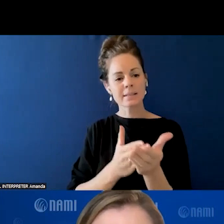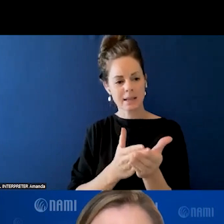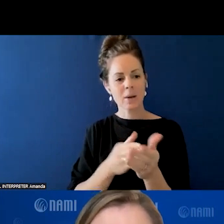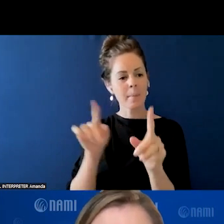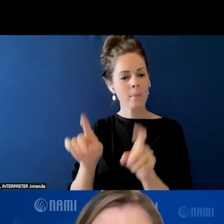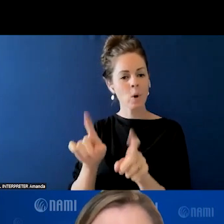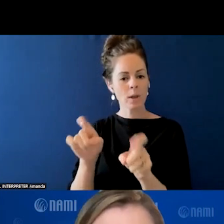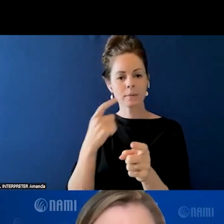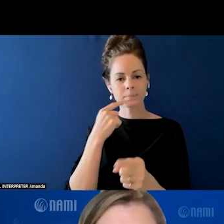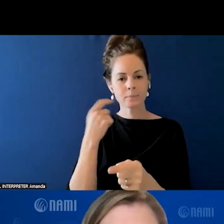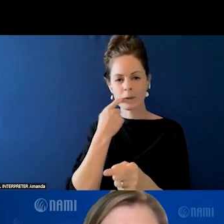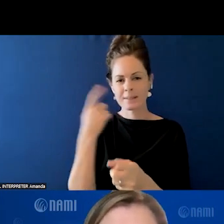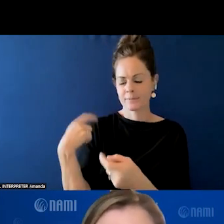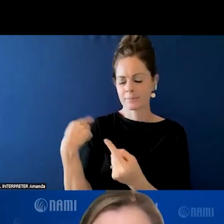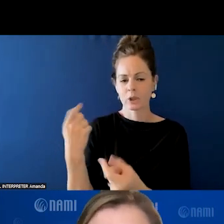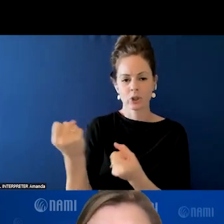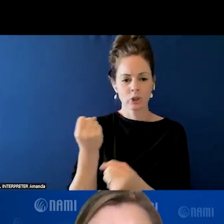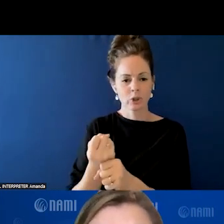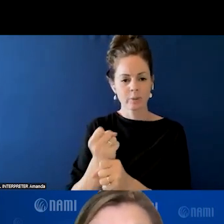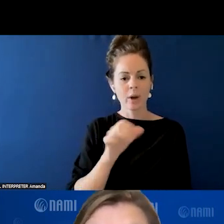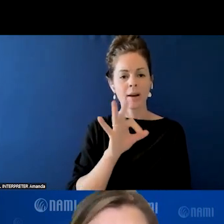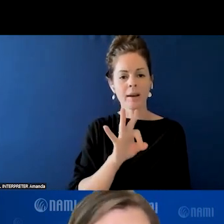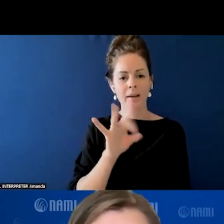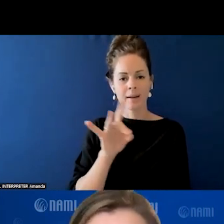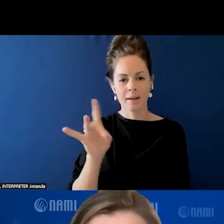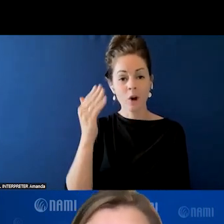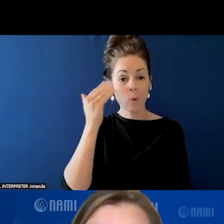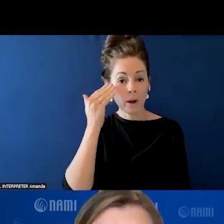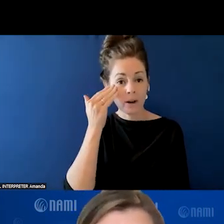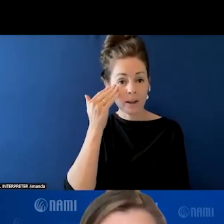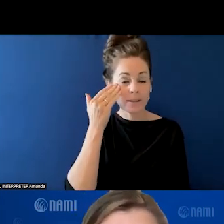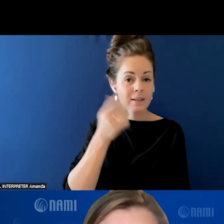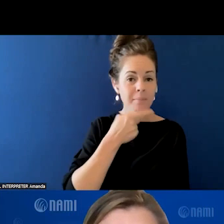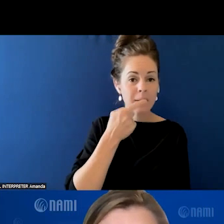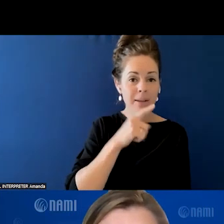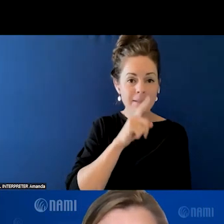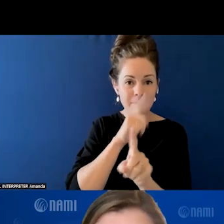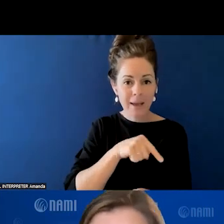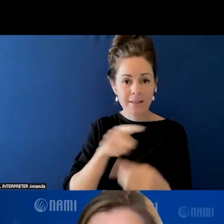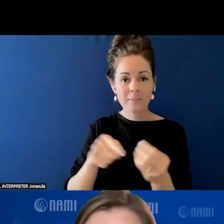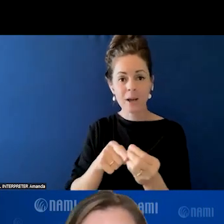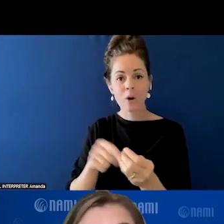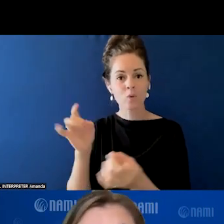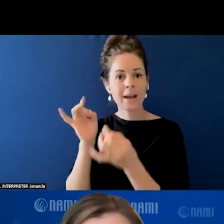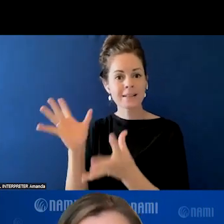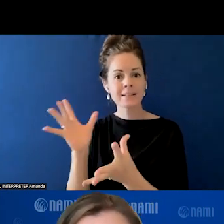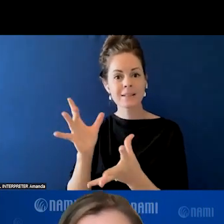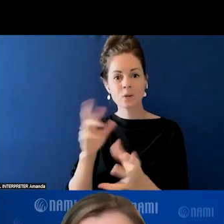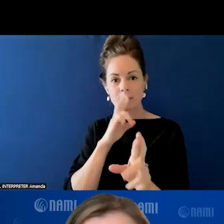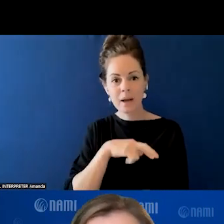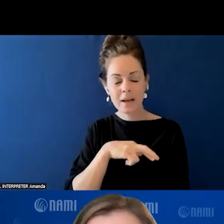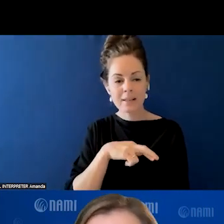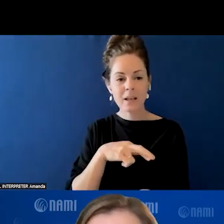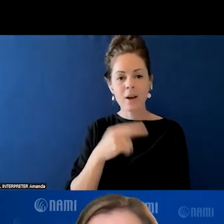few years around 988 awareness, what the public demands around crisis response, what the public actually knows about our